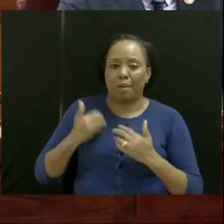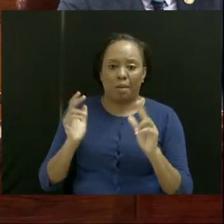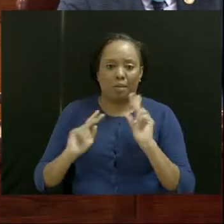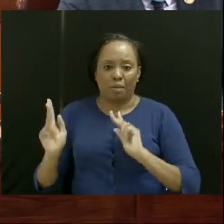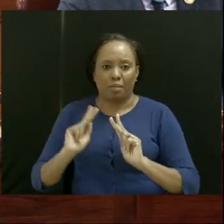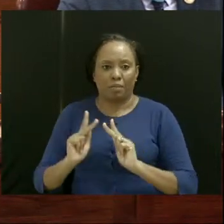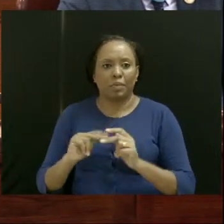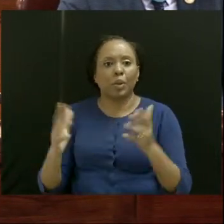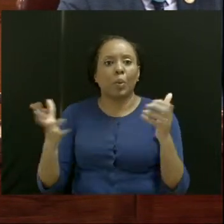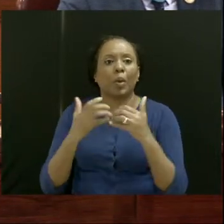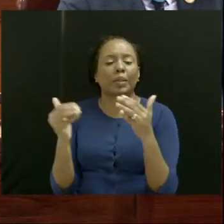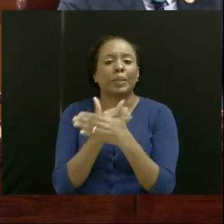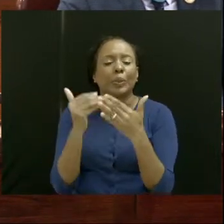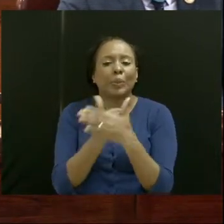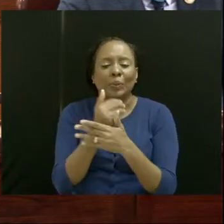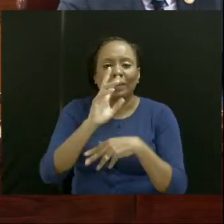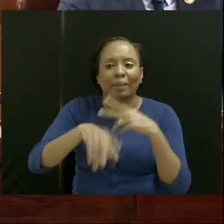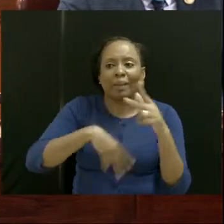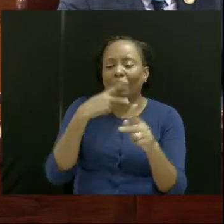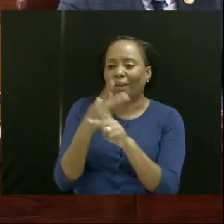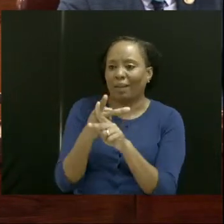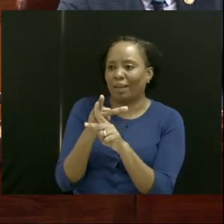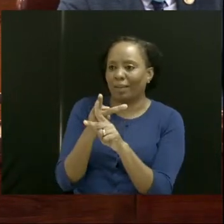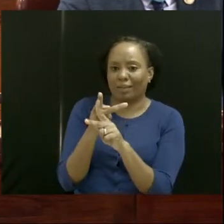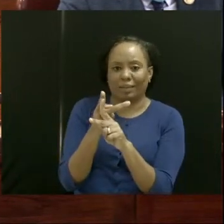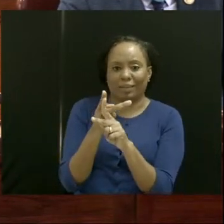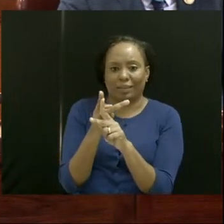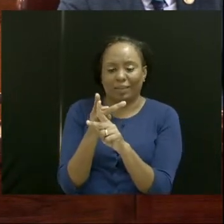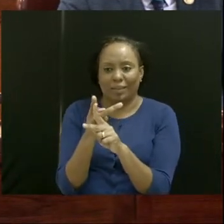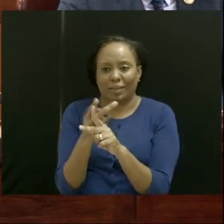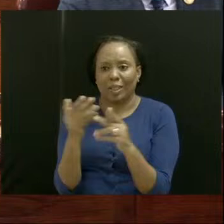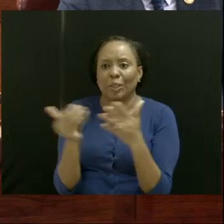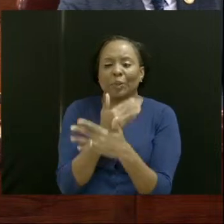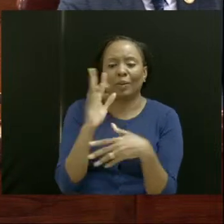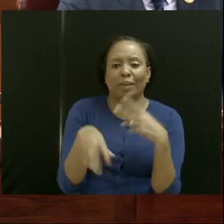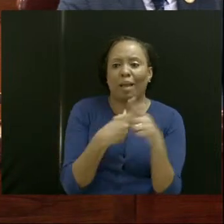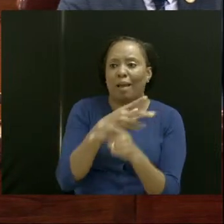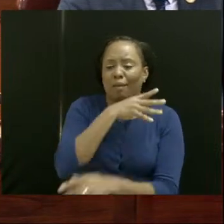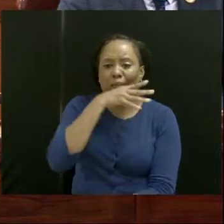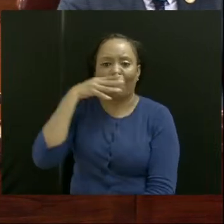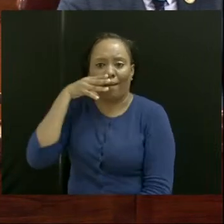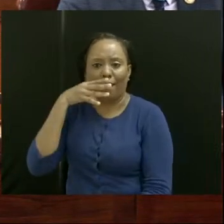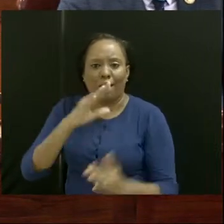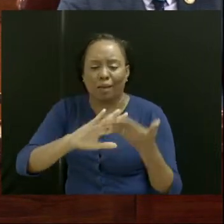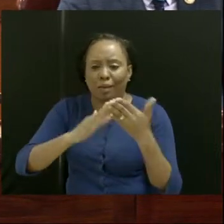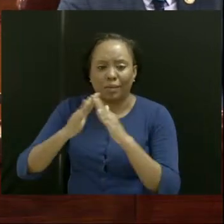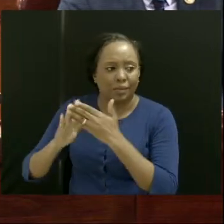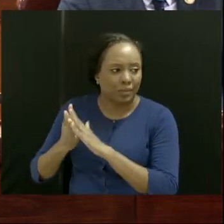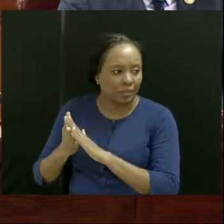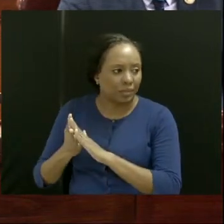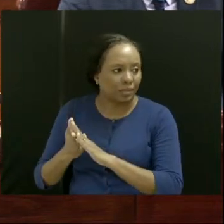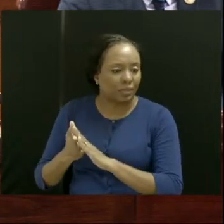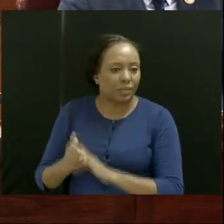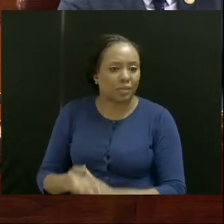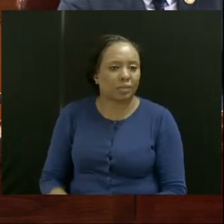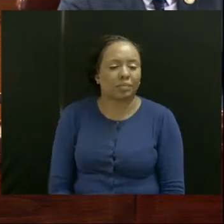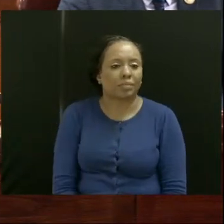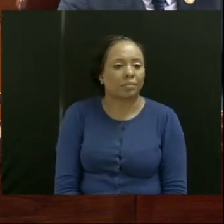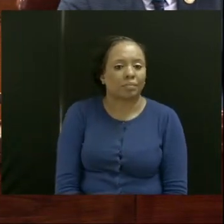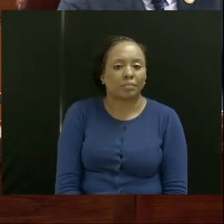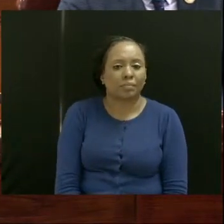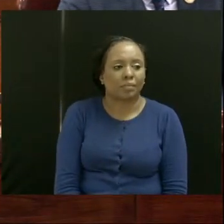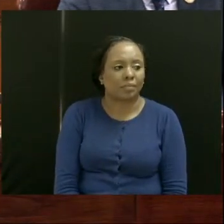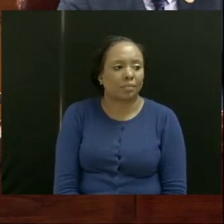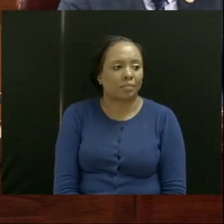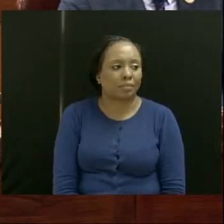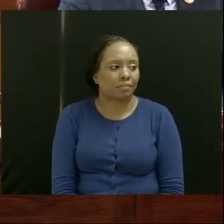cadre of that constitutes a new farming community, farming element, and